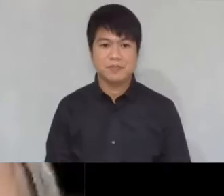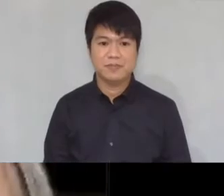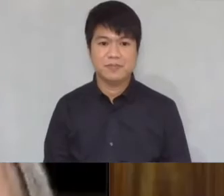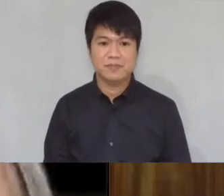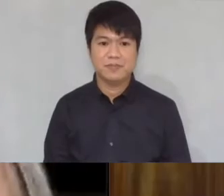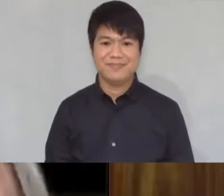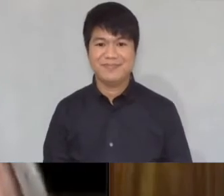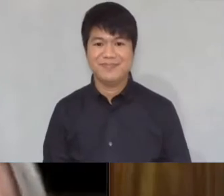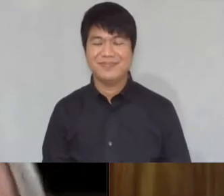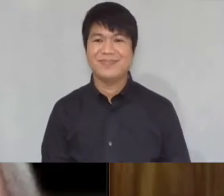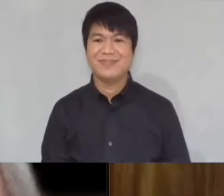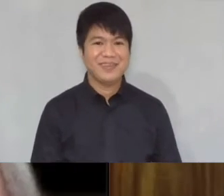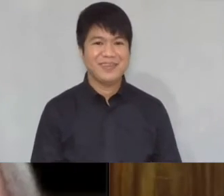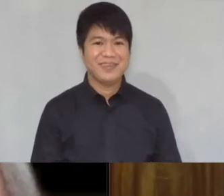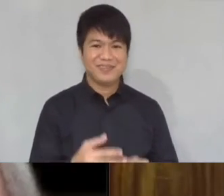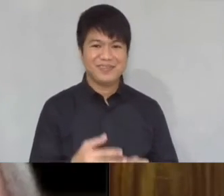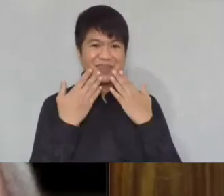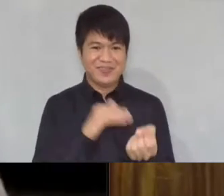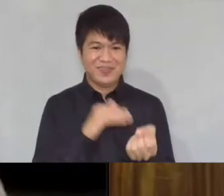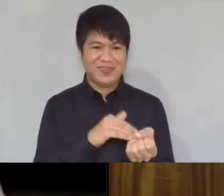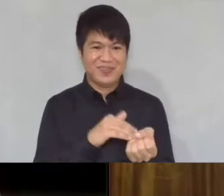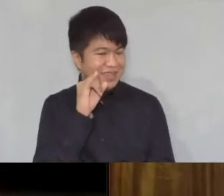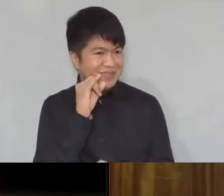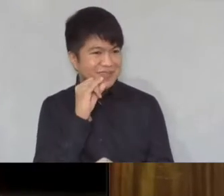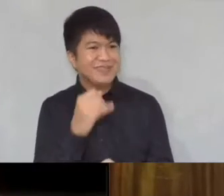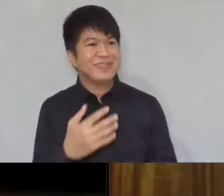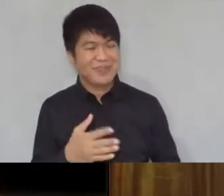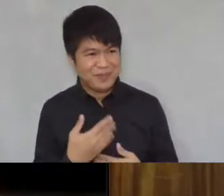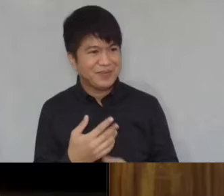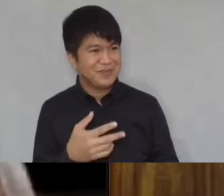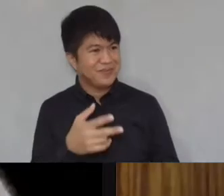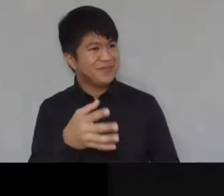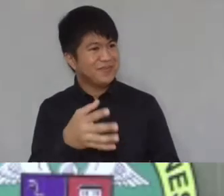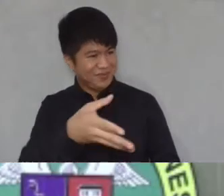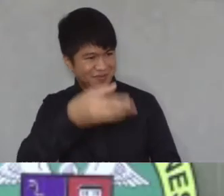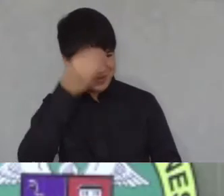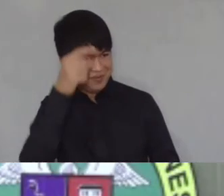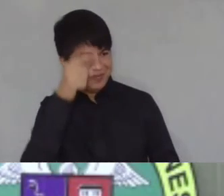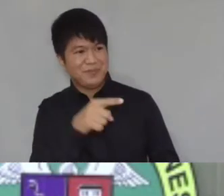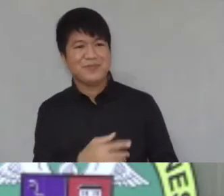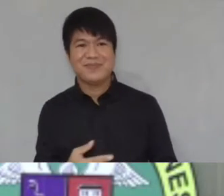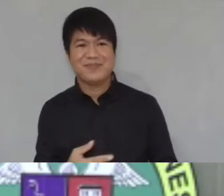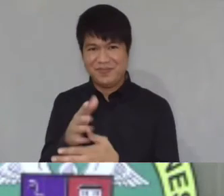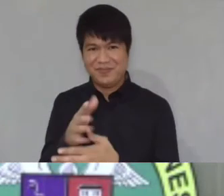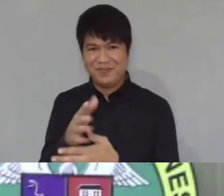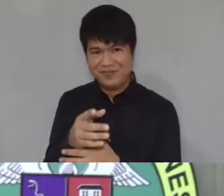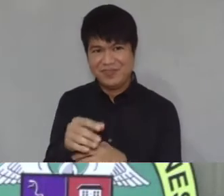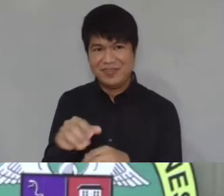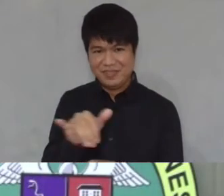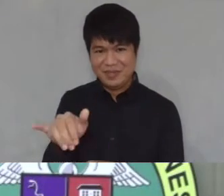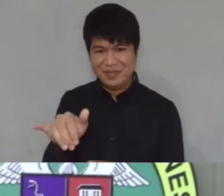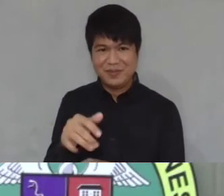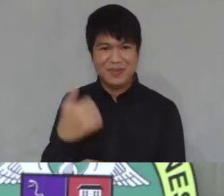Short and succinct. Thank you, Dr. Iris. Always a delight to hear from you. And a fellow educator, thank you for